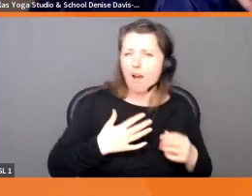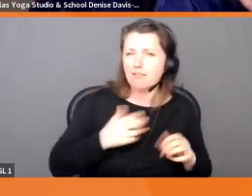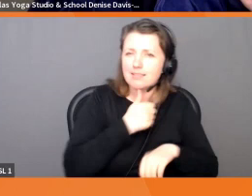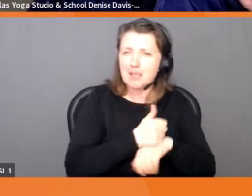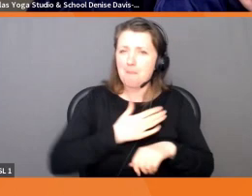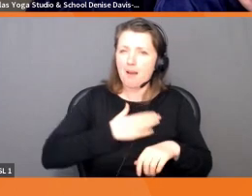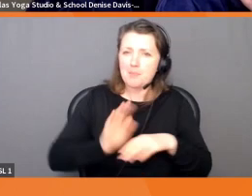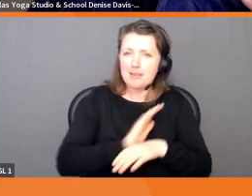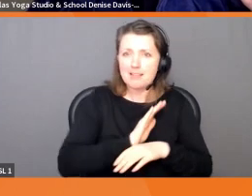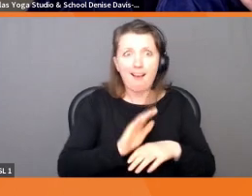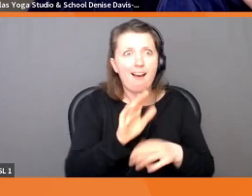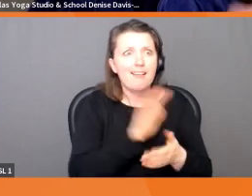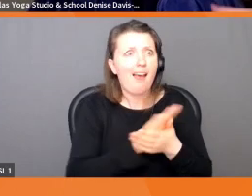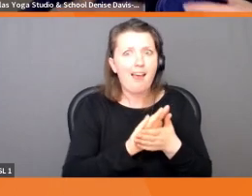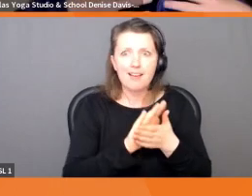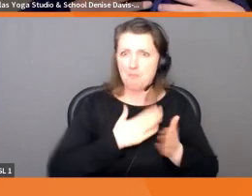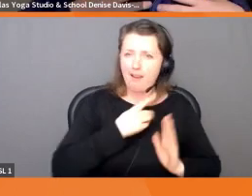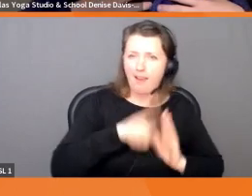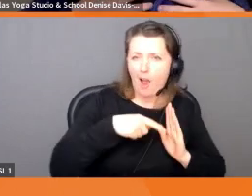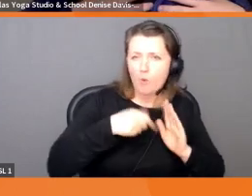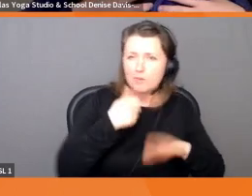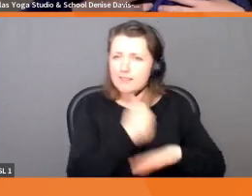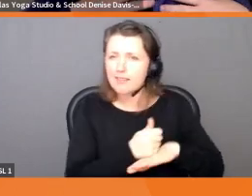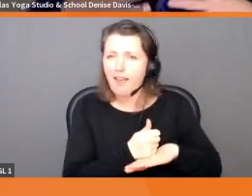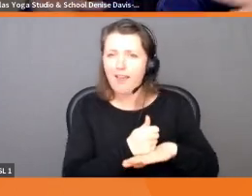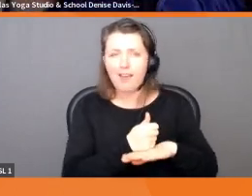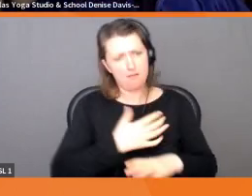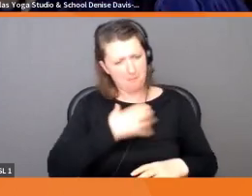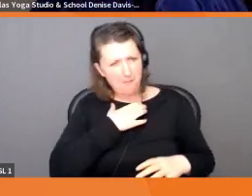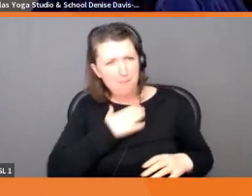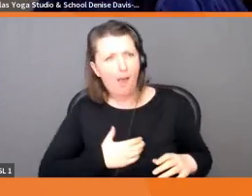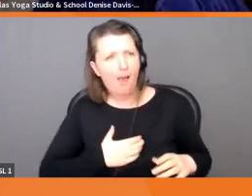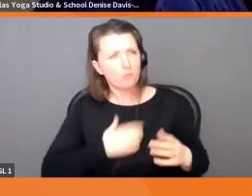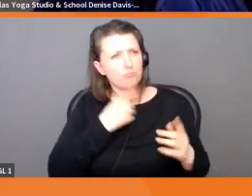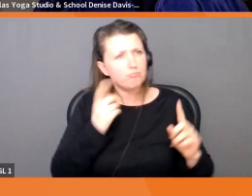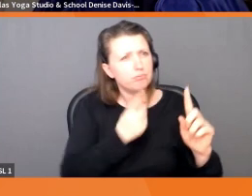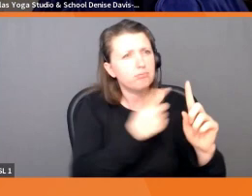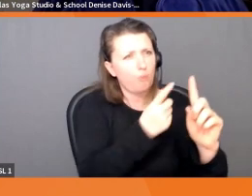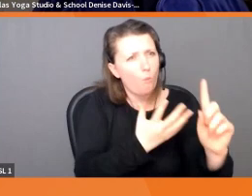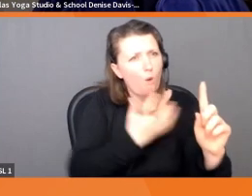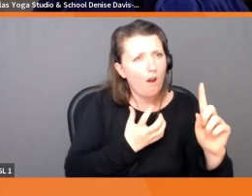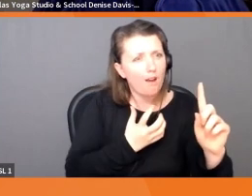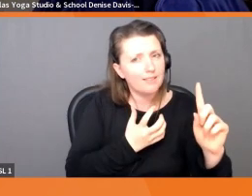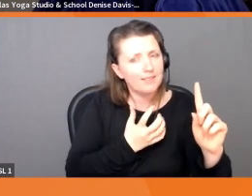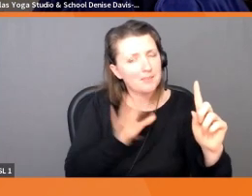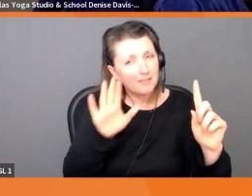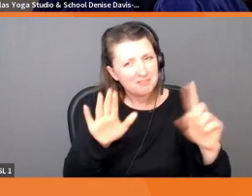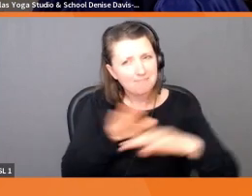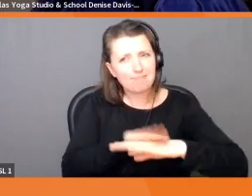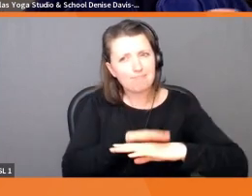go when you please, and do something that you're passionate about. But it also comes hand in hand with some mental